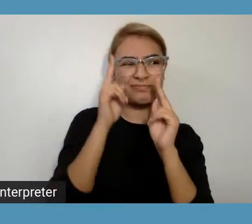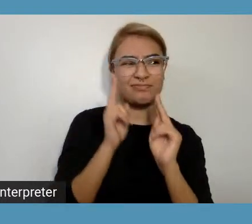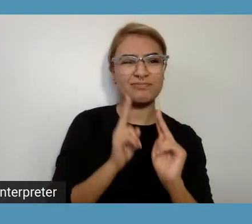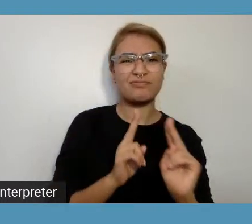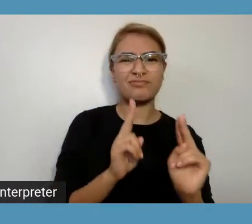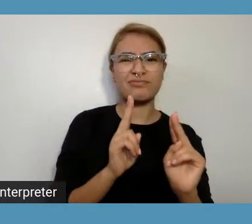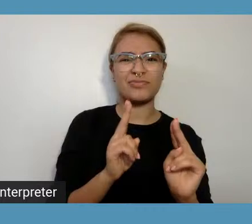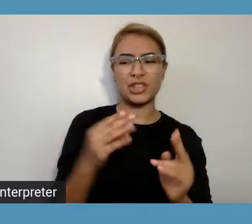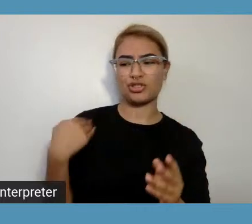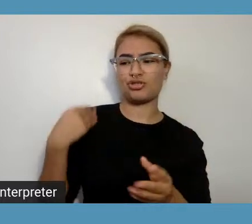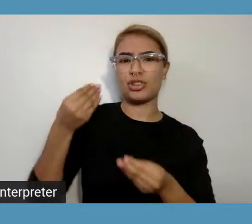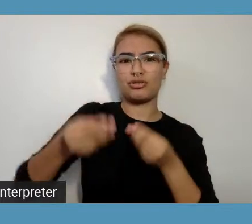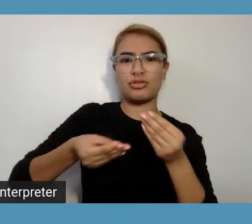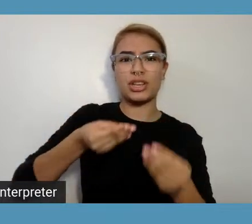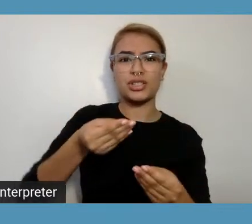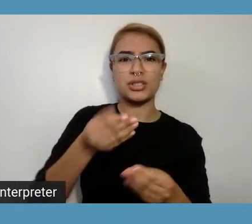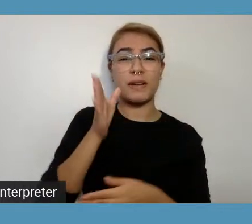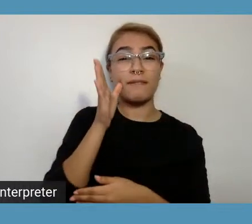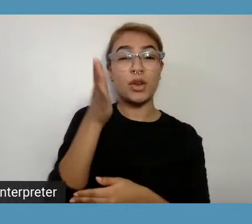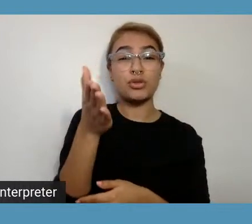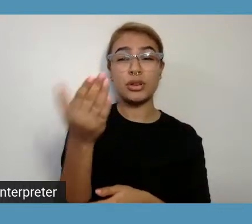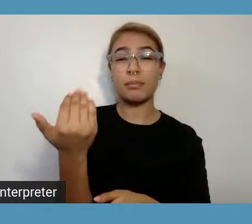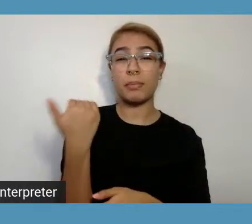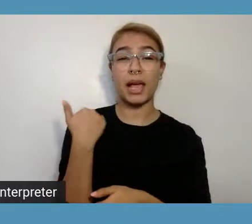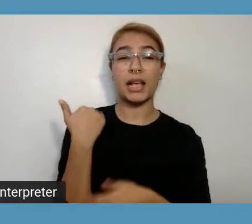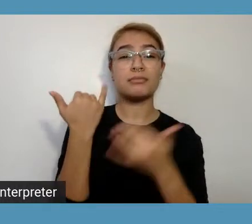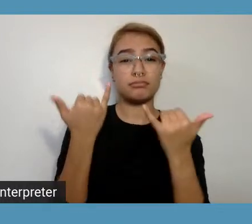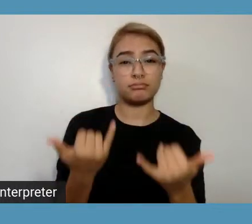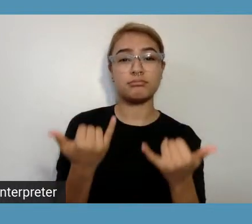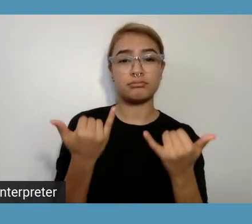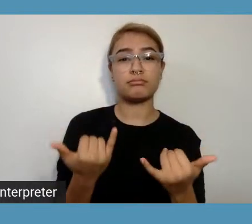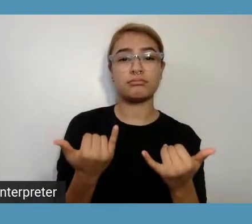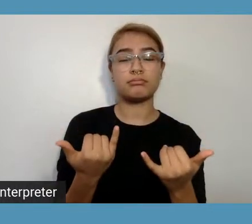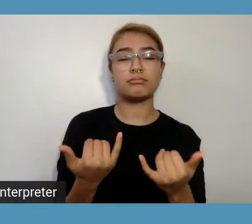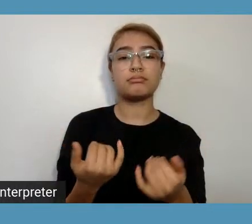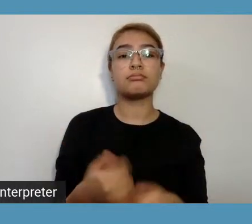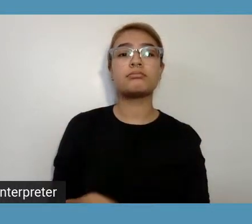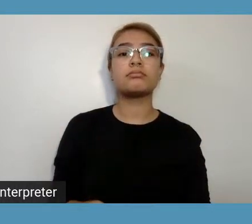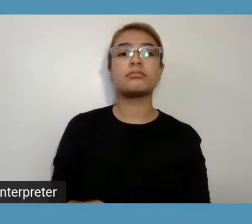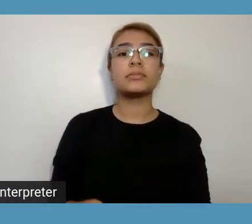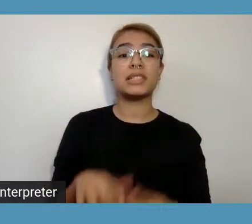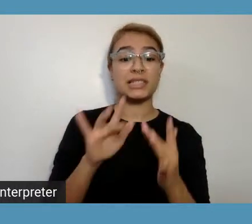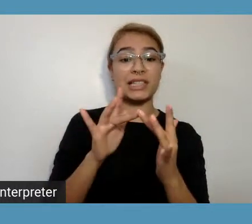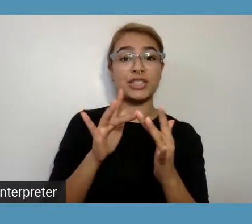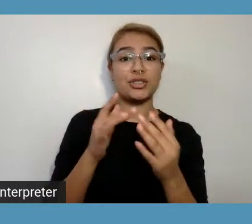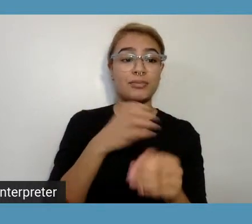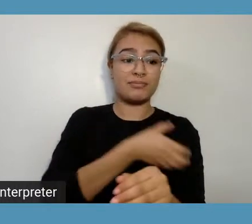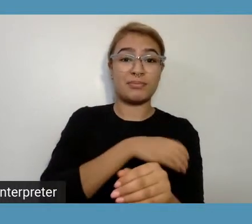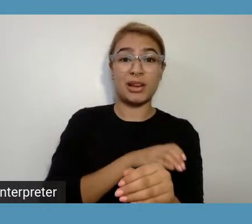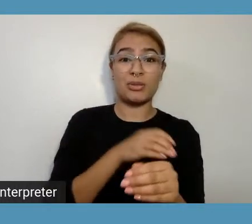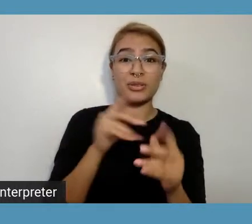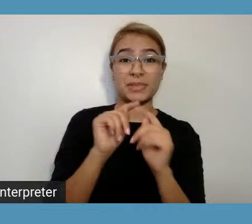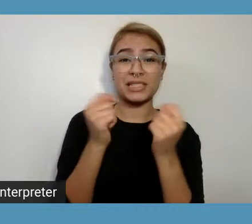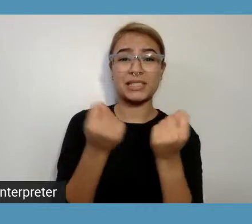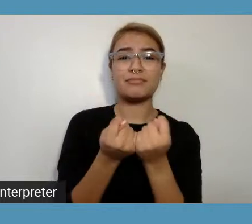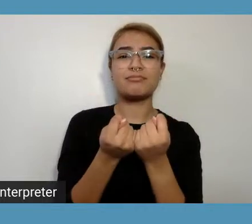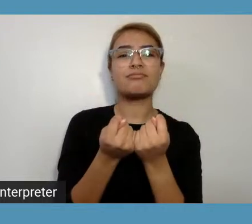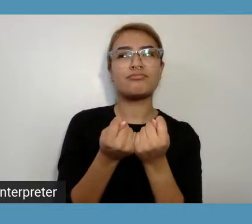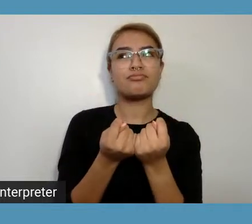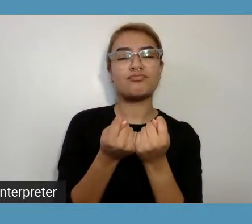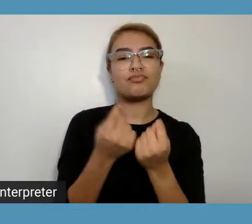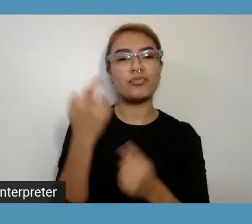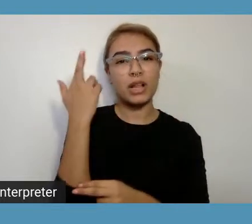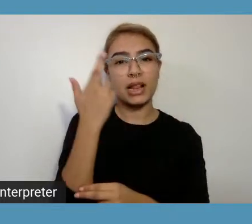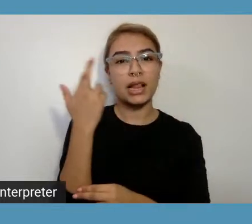past and present, as well as future generations. We, the Digital Empowerment Project team, recognize that our organizations and those of